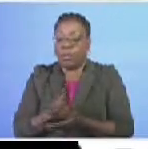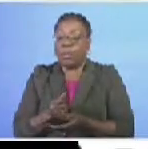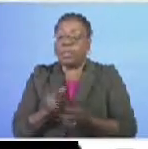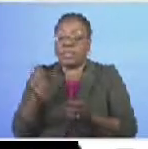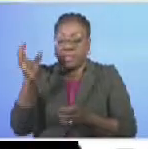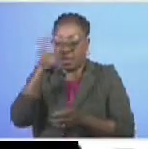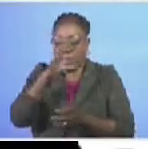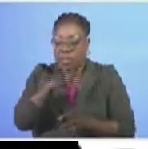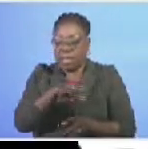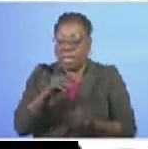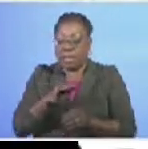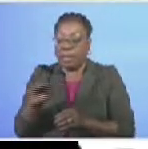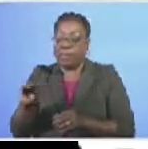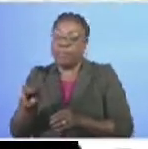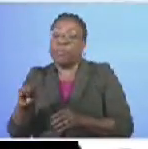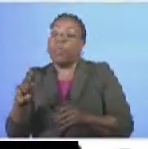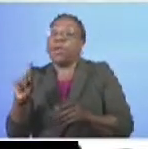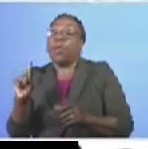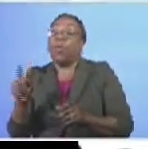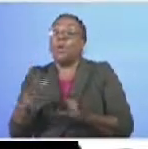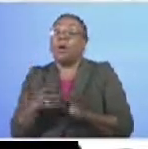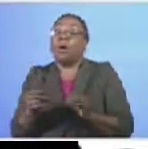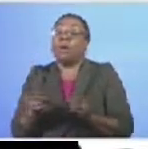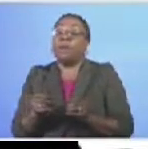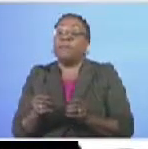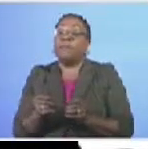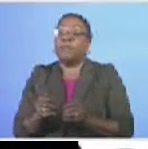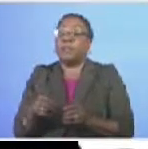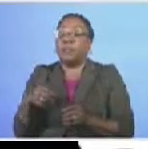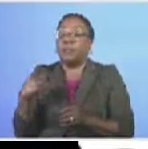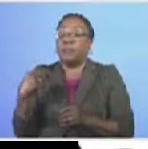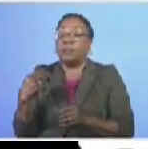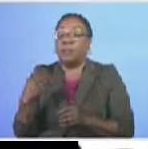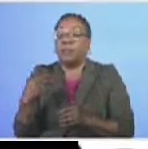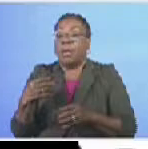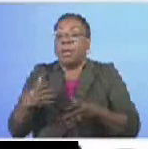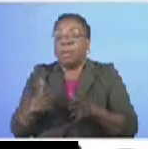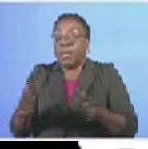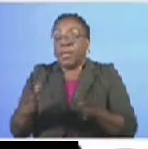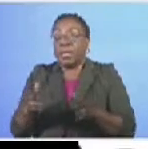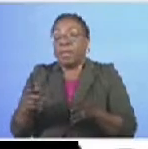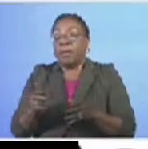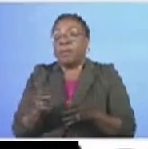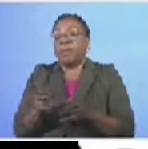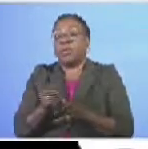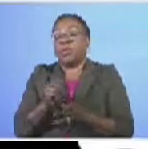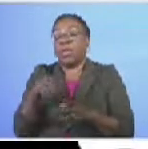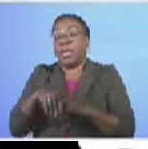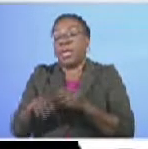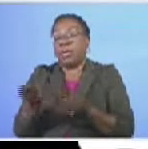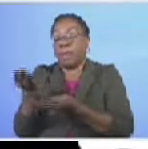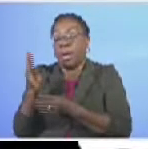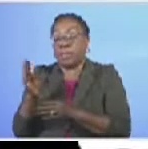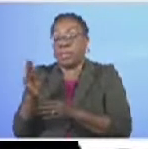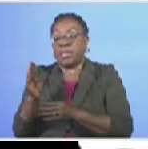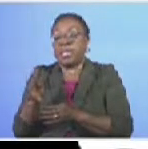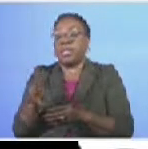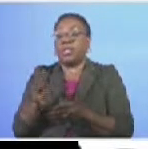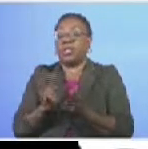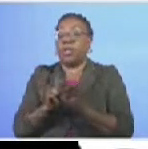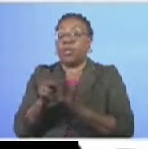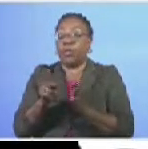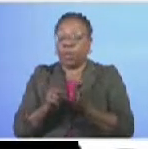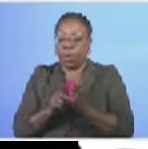Now, one of the primary COVID-19 prevention tools in the Bahamas are the Emergency Powers COVID-19 Orders protocols, like the